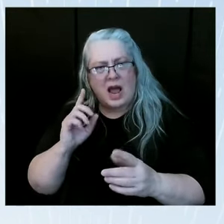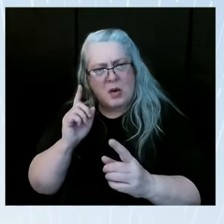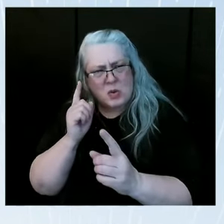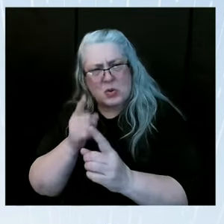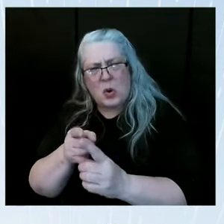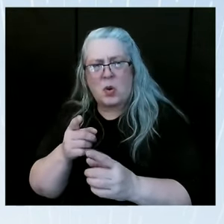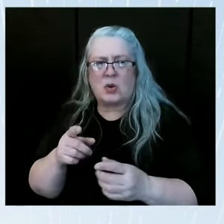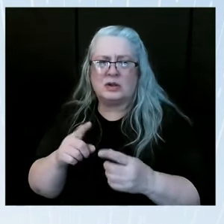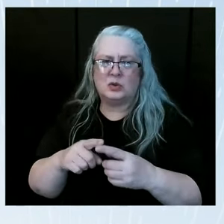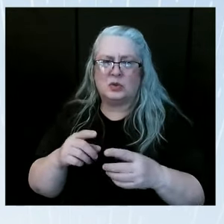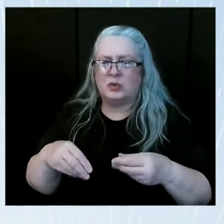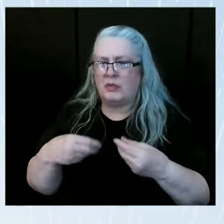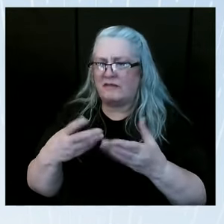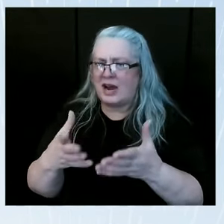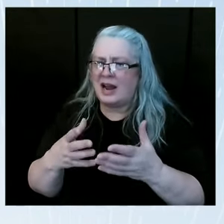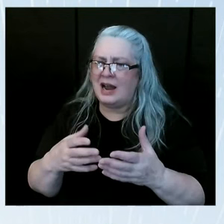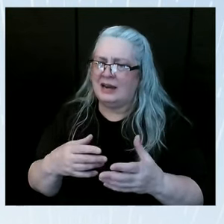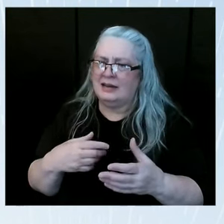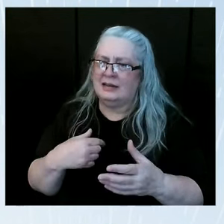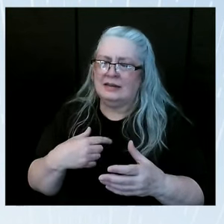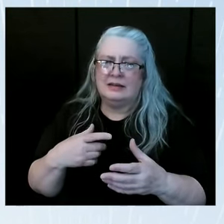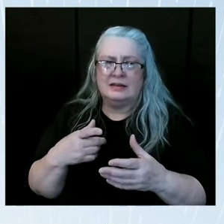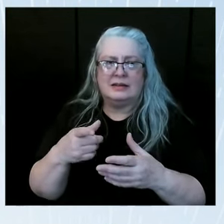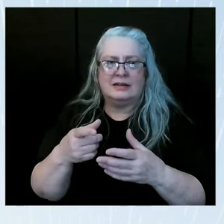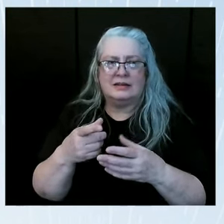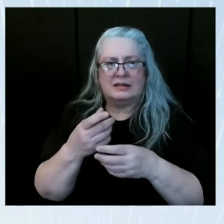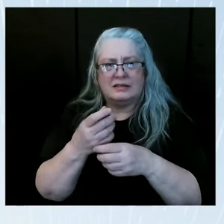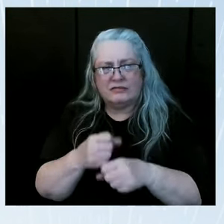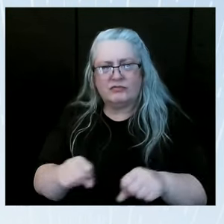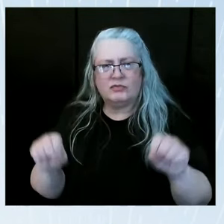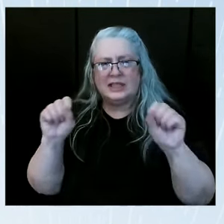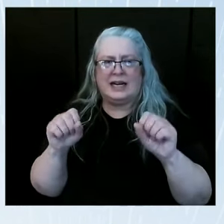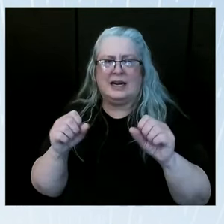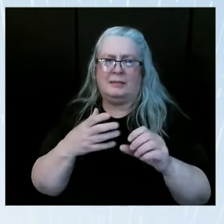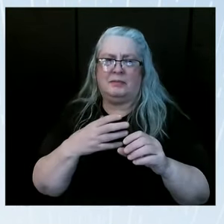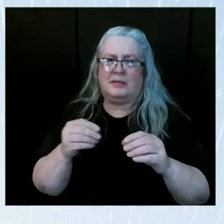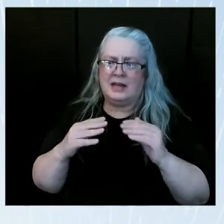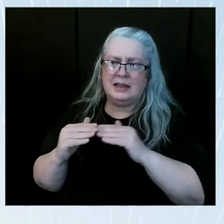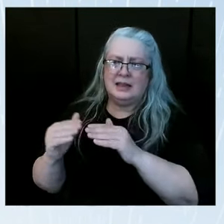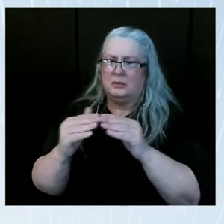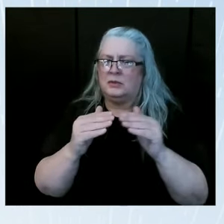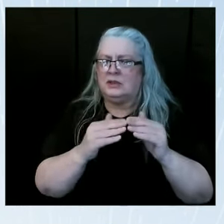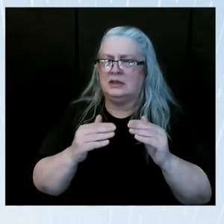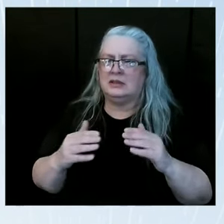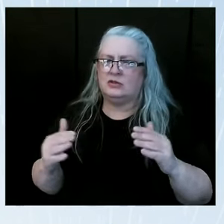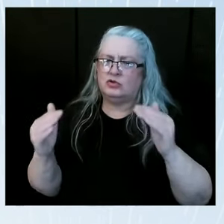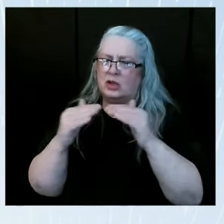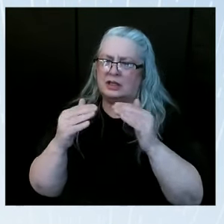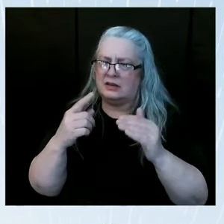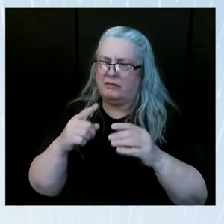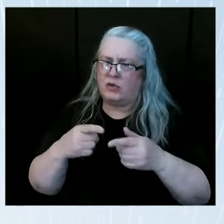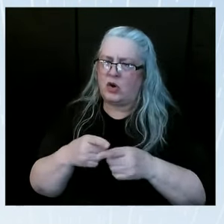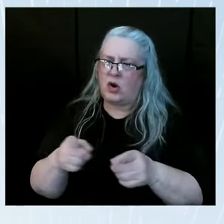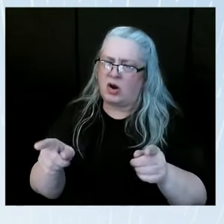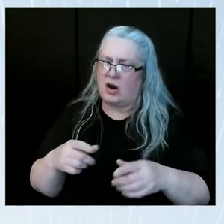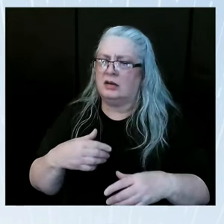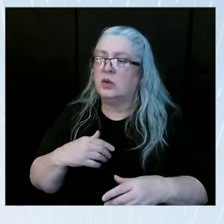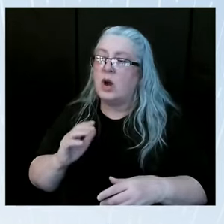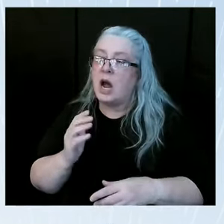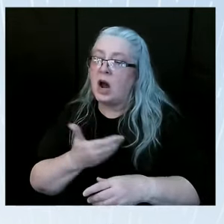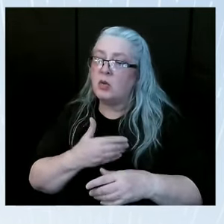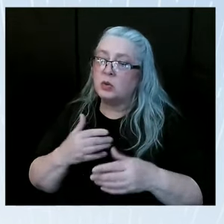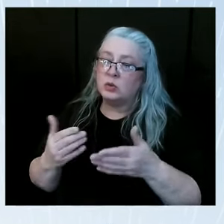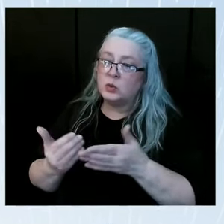our new initiatives with Kenya and Taiwan, and our work on fishery subsidies at the WTO.